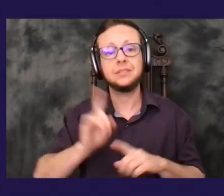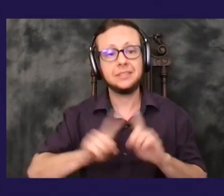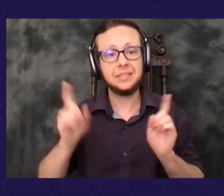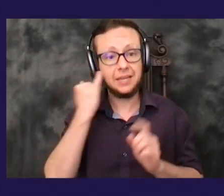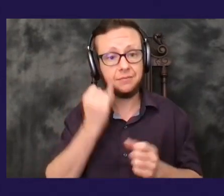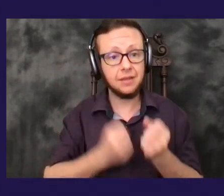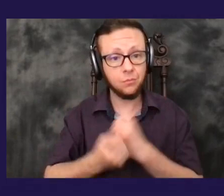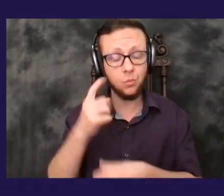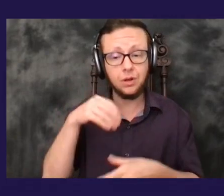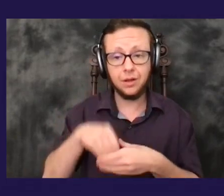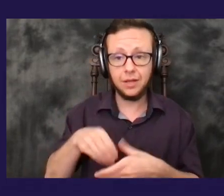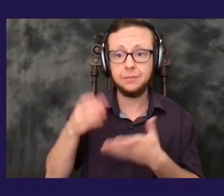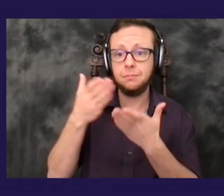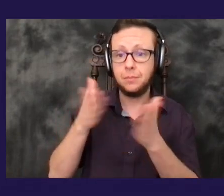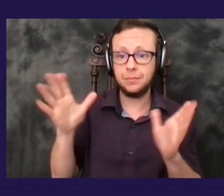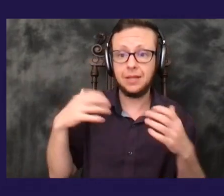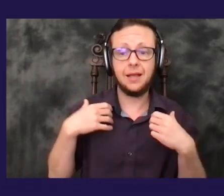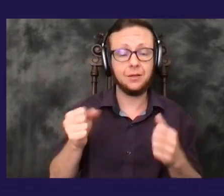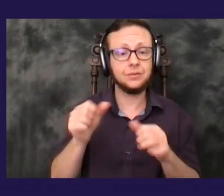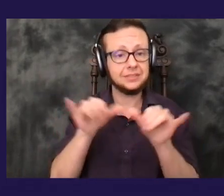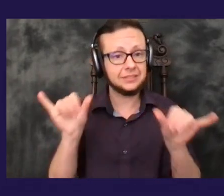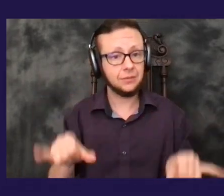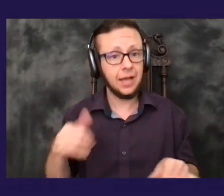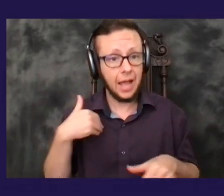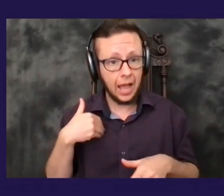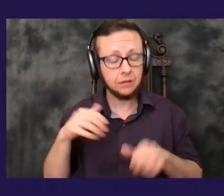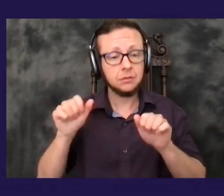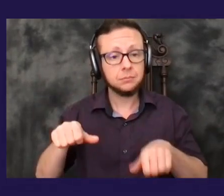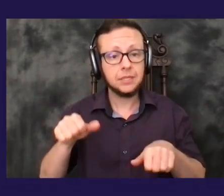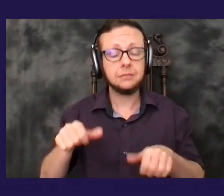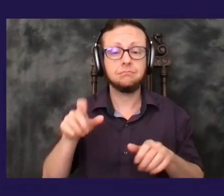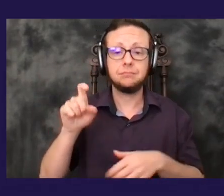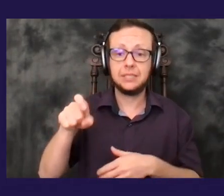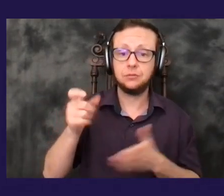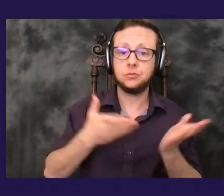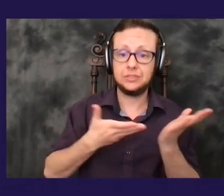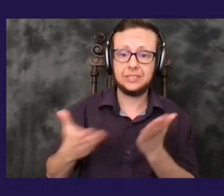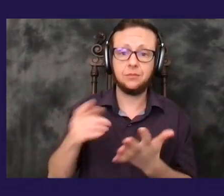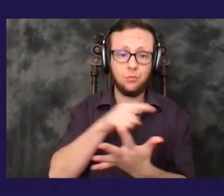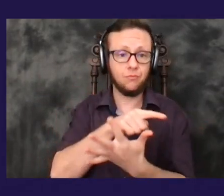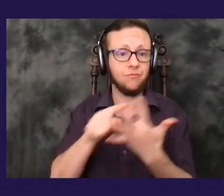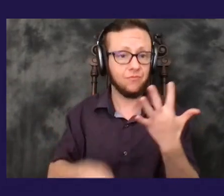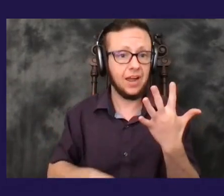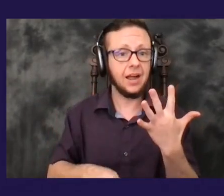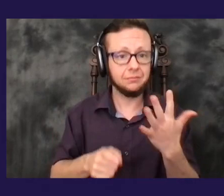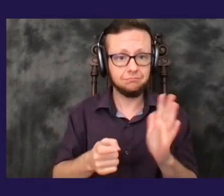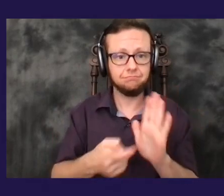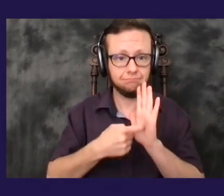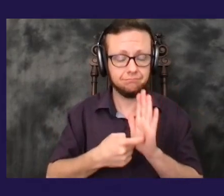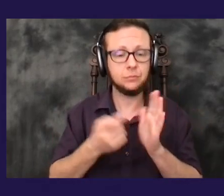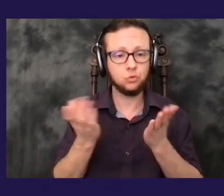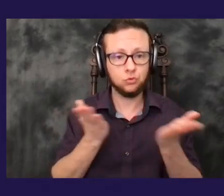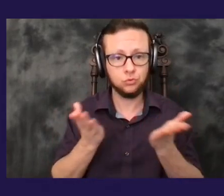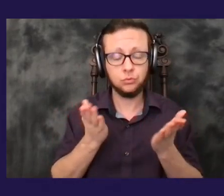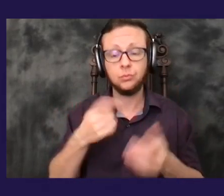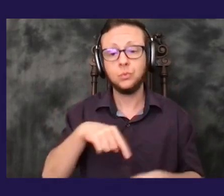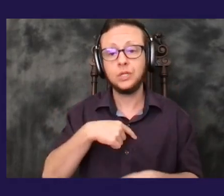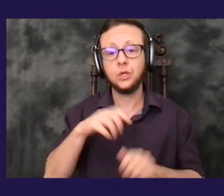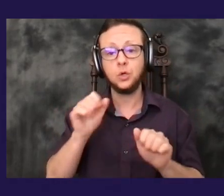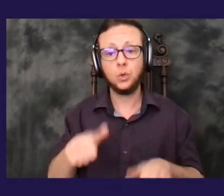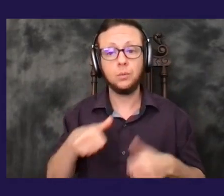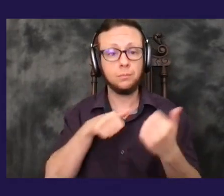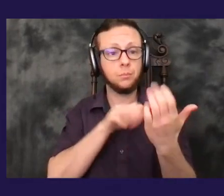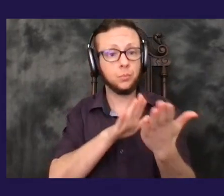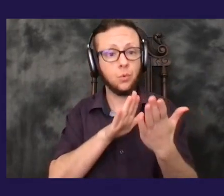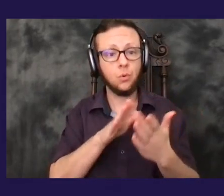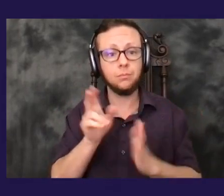health system had the capacities necessary to deliver the 5 essential public health law services. We could approach policy design with a